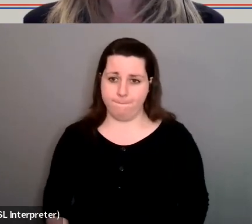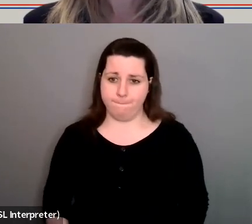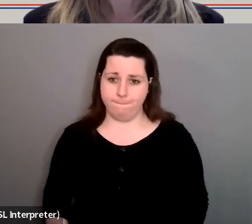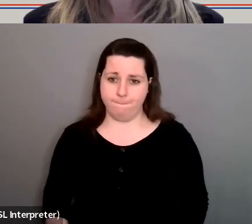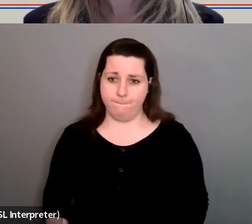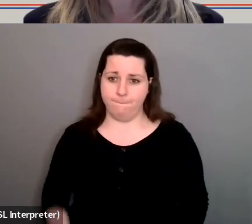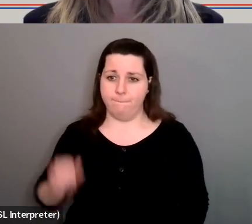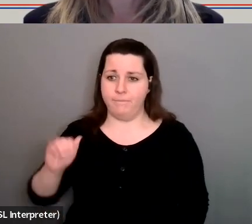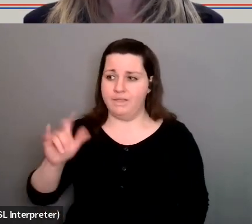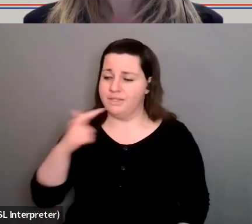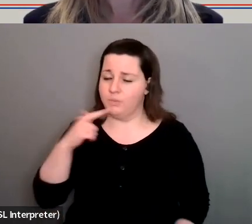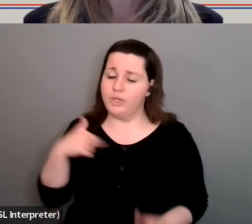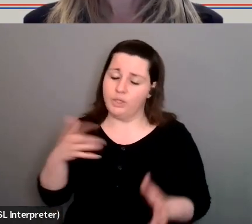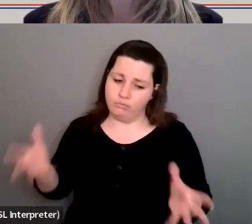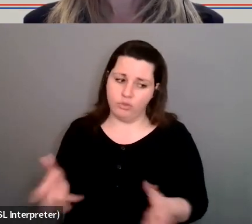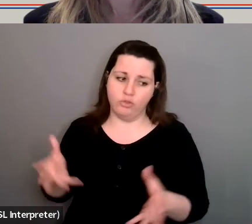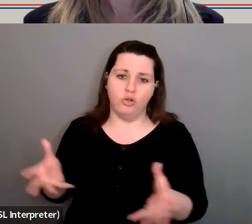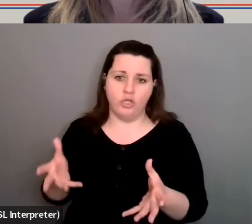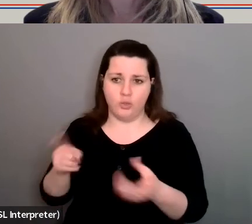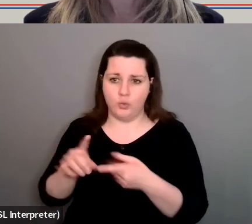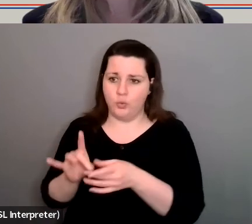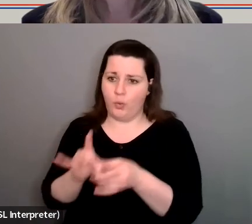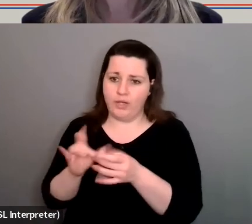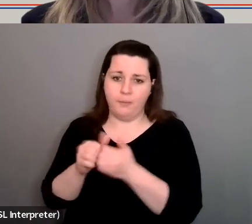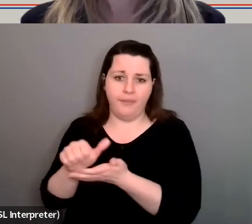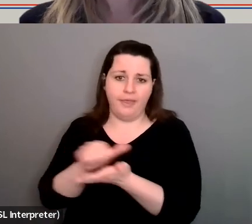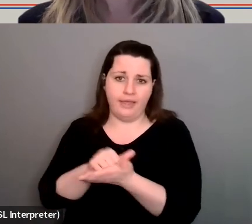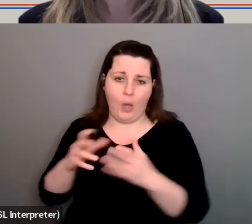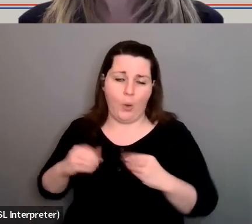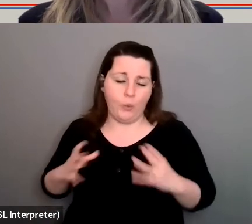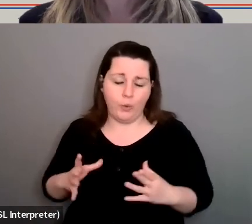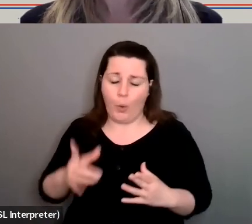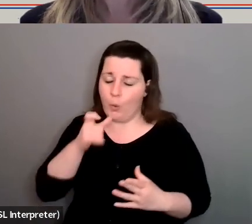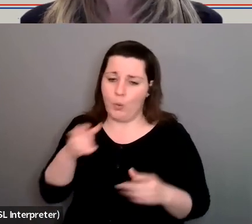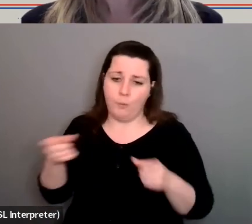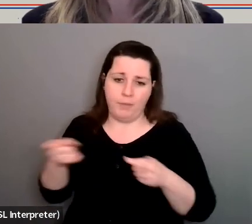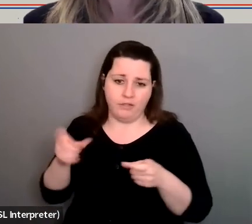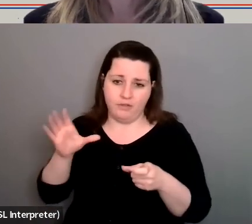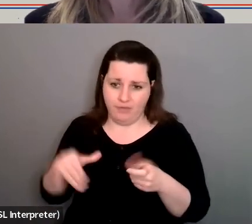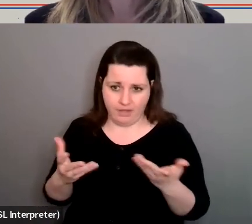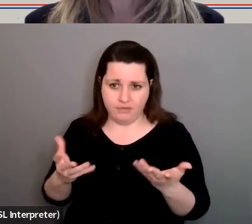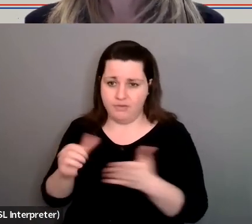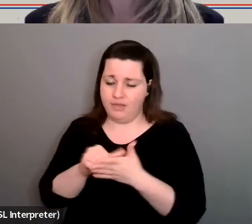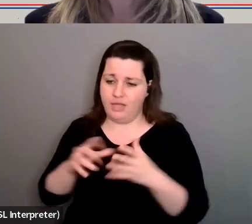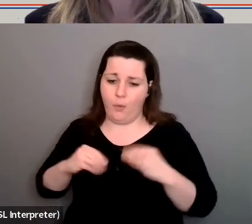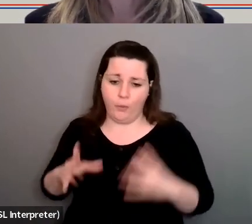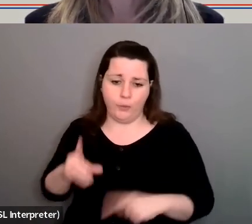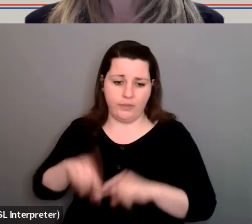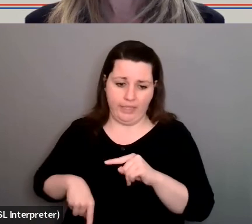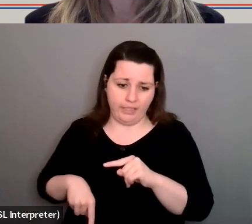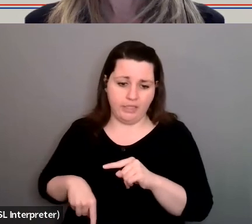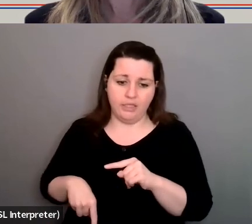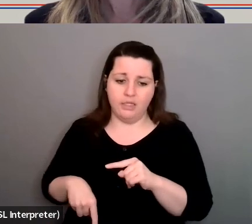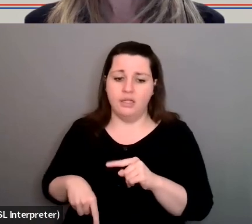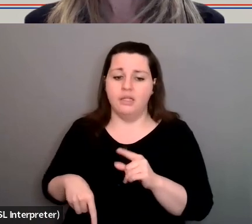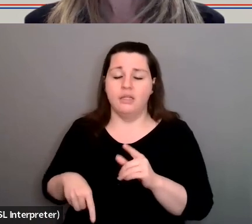And we do always encourage to just coordinate with the account owner, whoever's managing the account, if the account owner isn't able, because to make